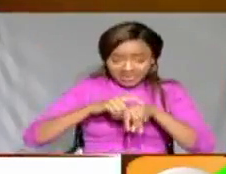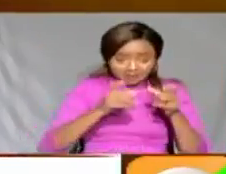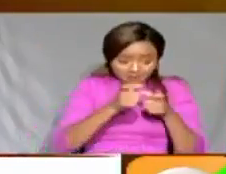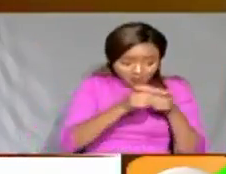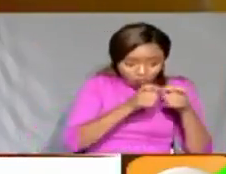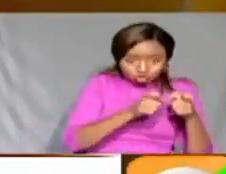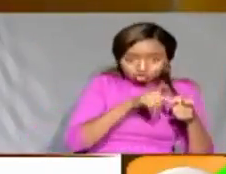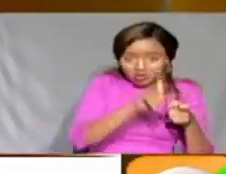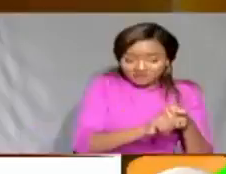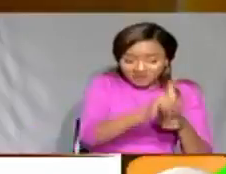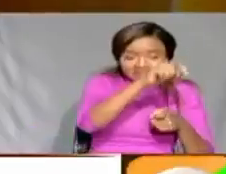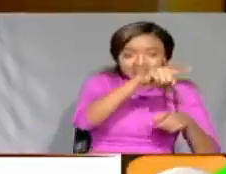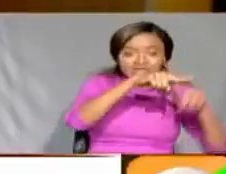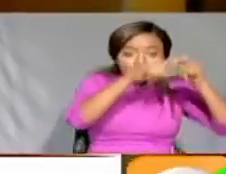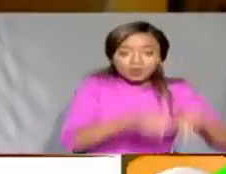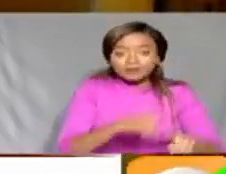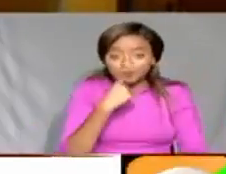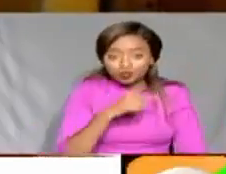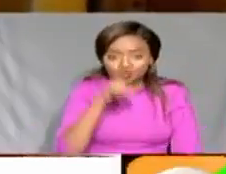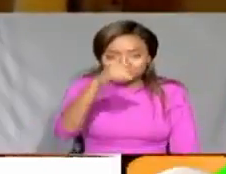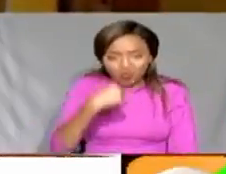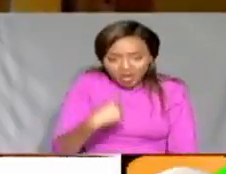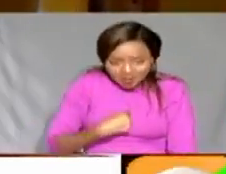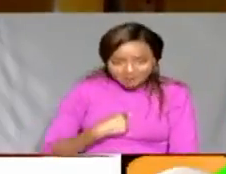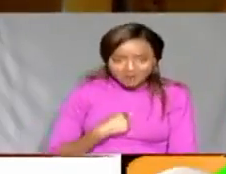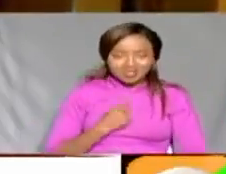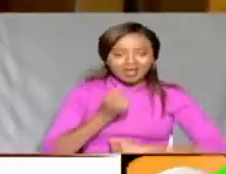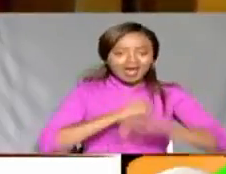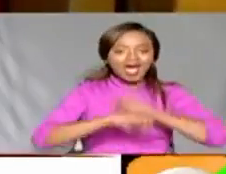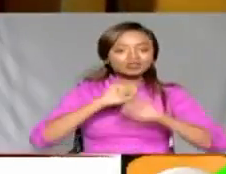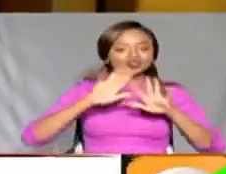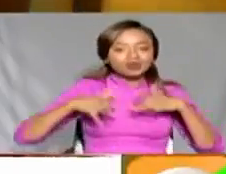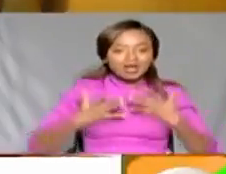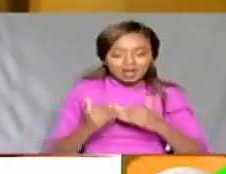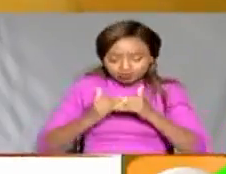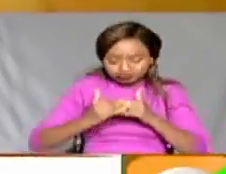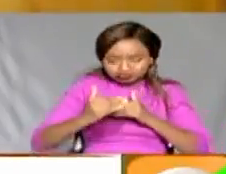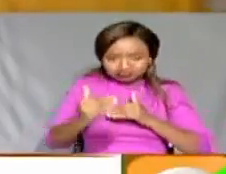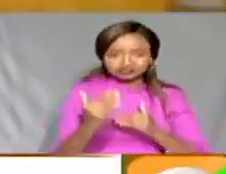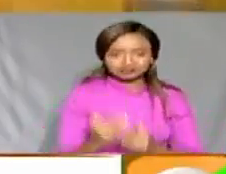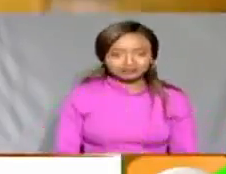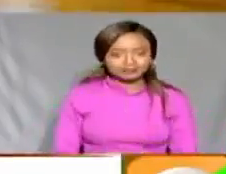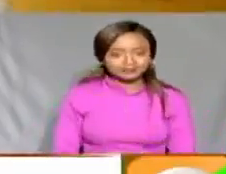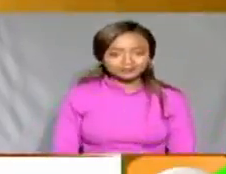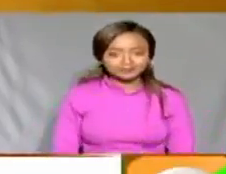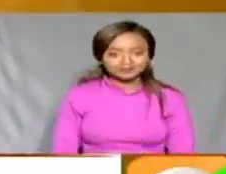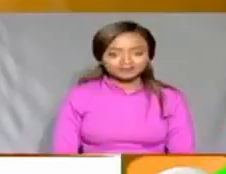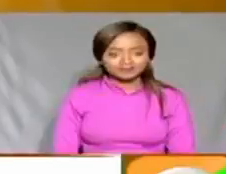will primarily depend on how you and I behave over the next couple of weeks.